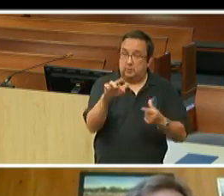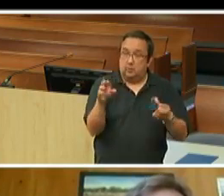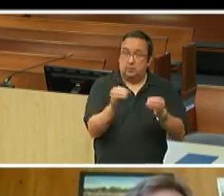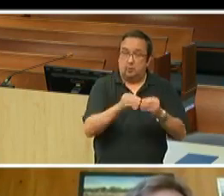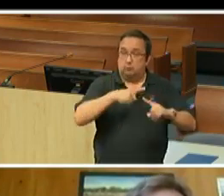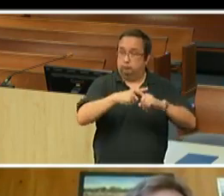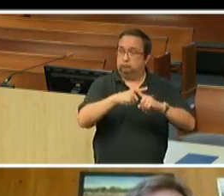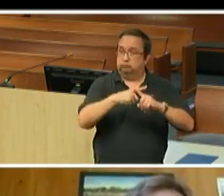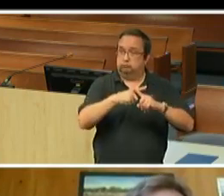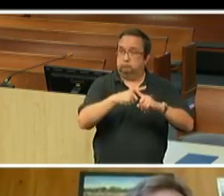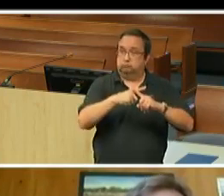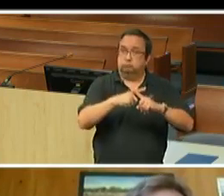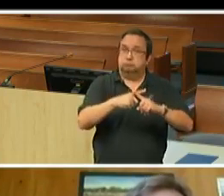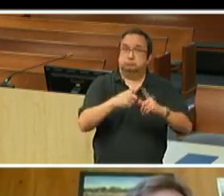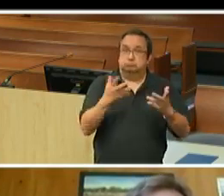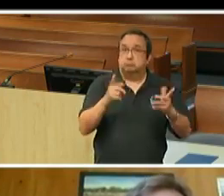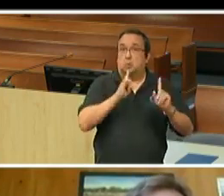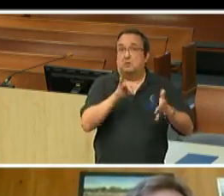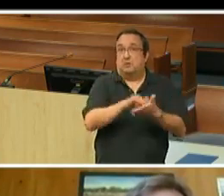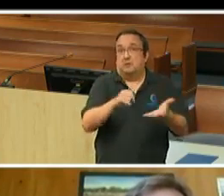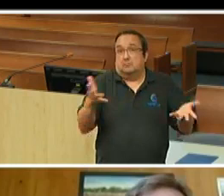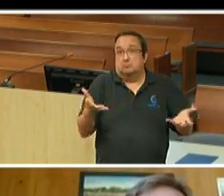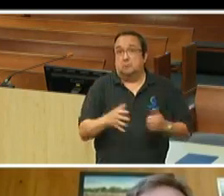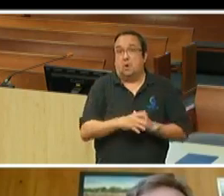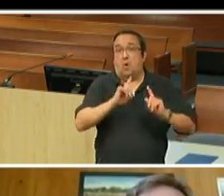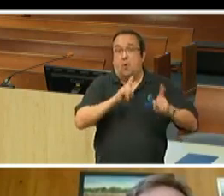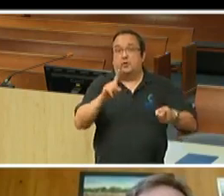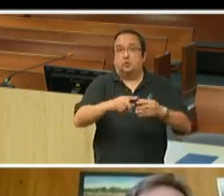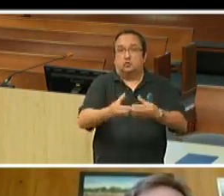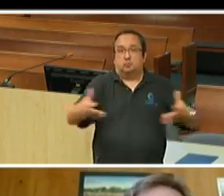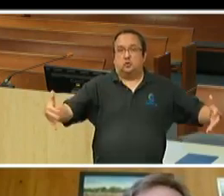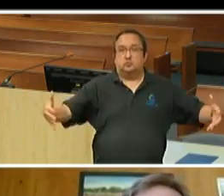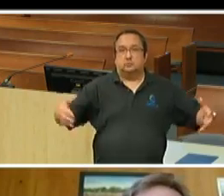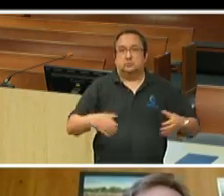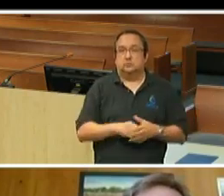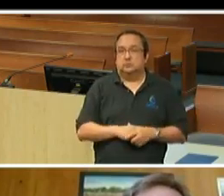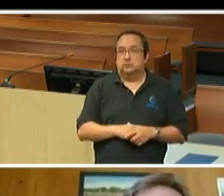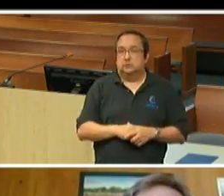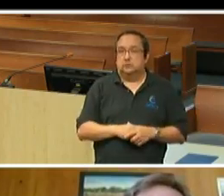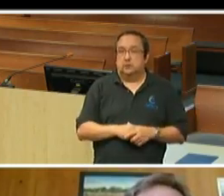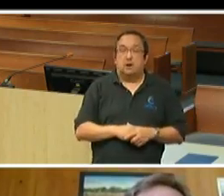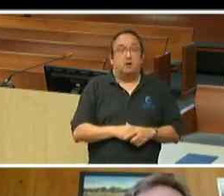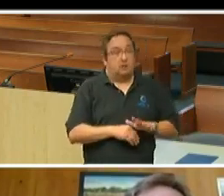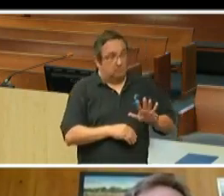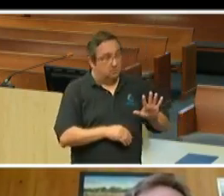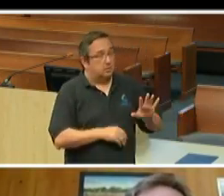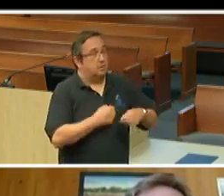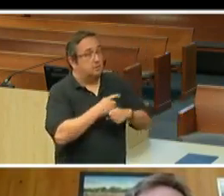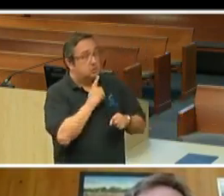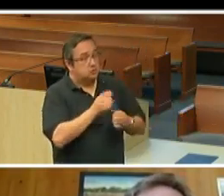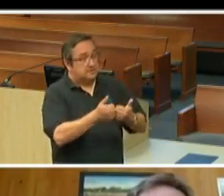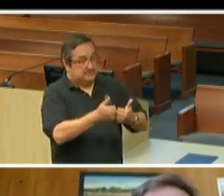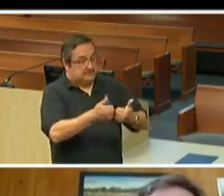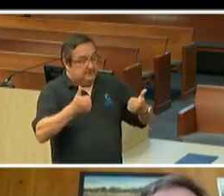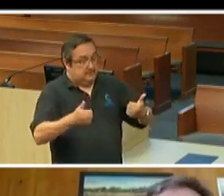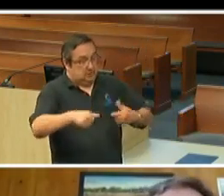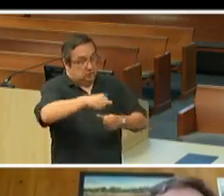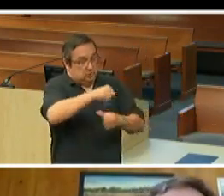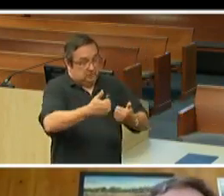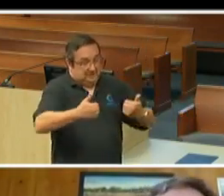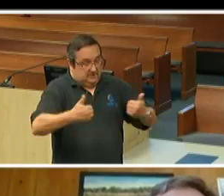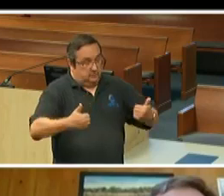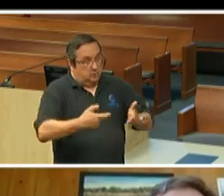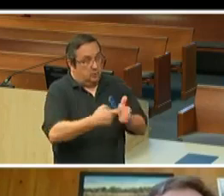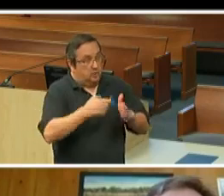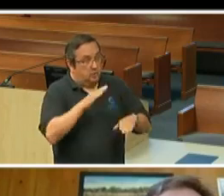prohibited and may be ordered to disperse. That's fine with me. The important thing, I think, is that we not distinguish on the social distancing requirements